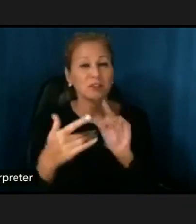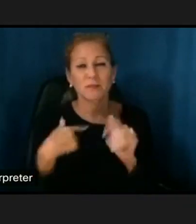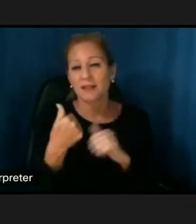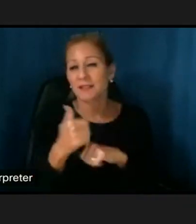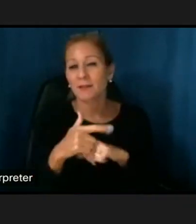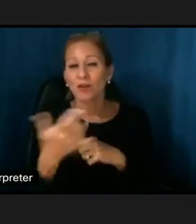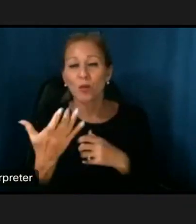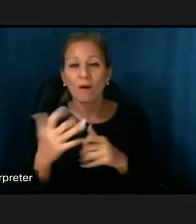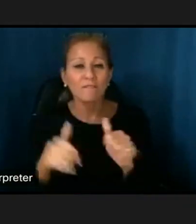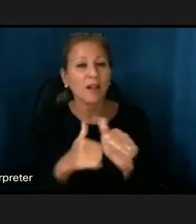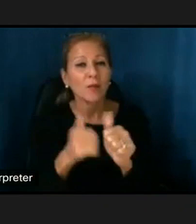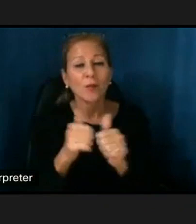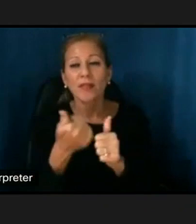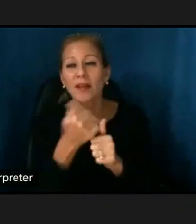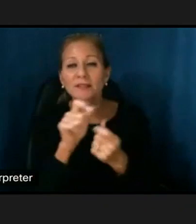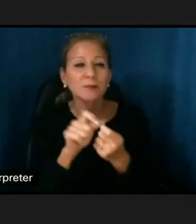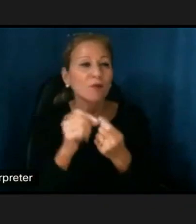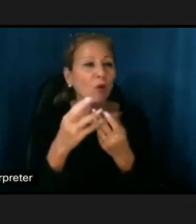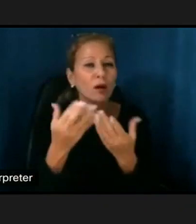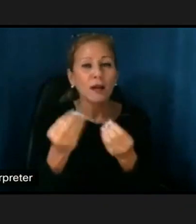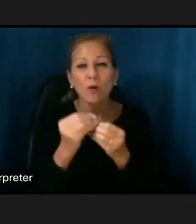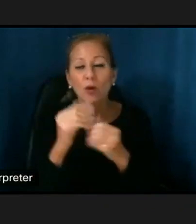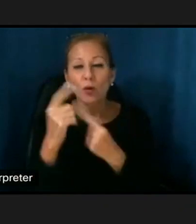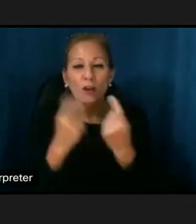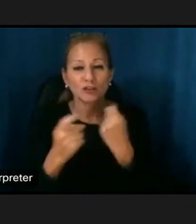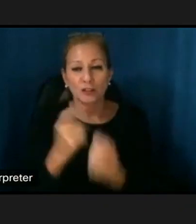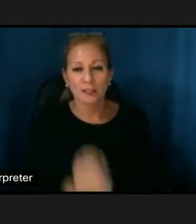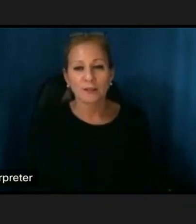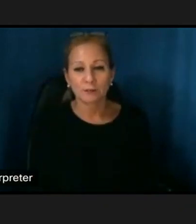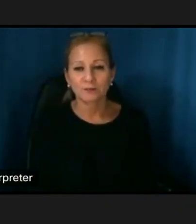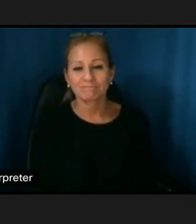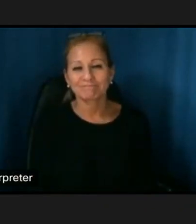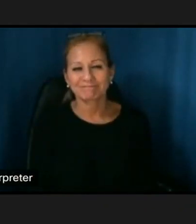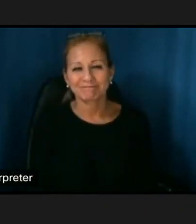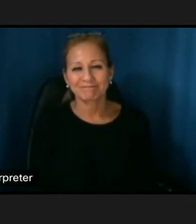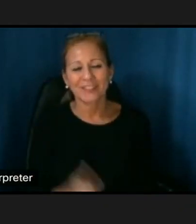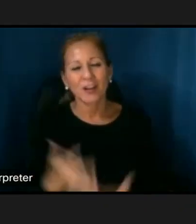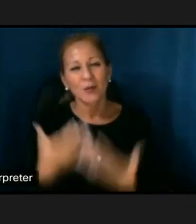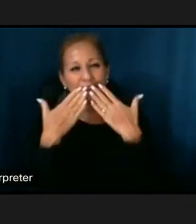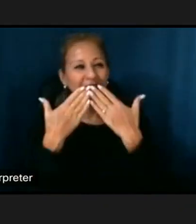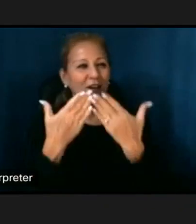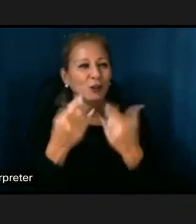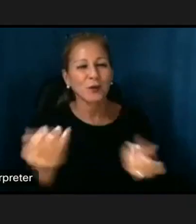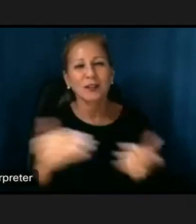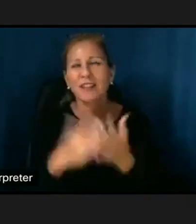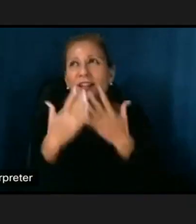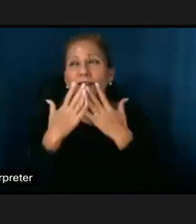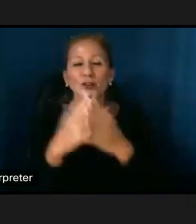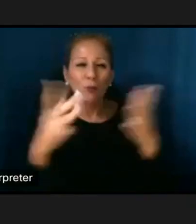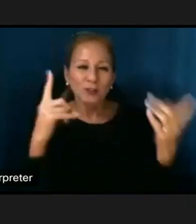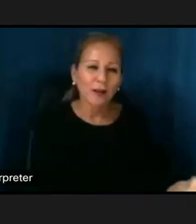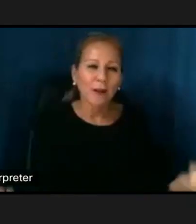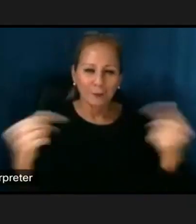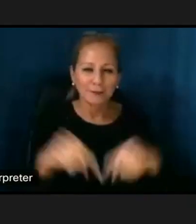you would like to follow up with anything or have any further questions. And I'd like to thank you all again. Thank you so much for